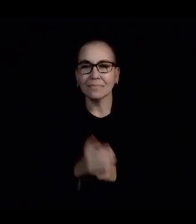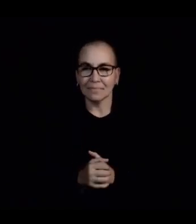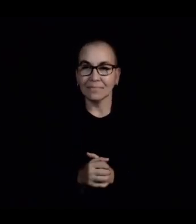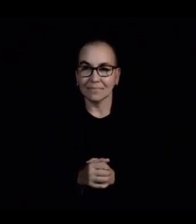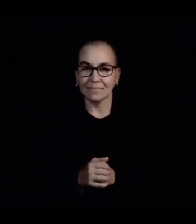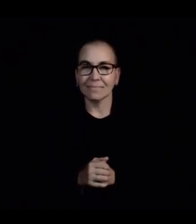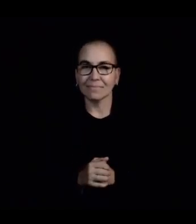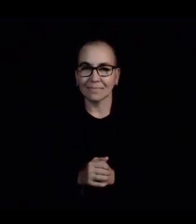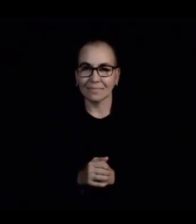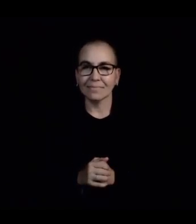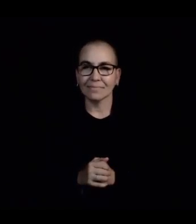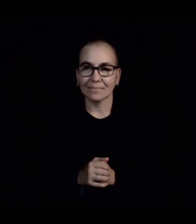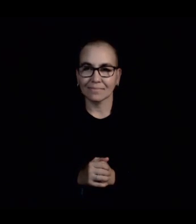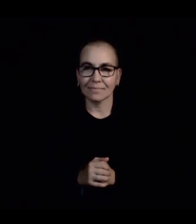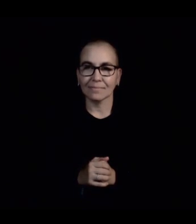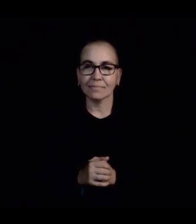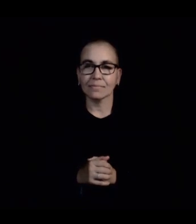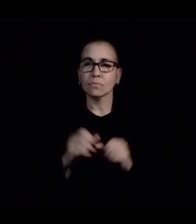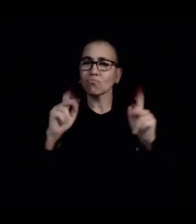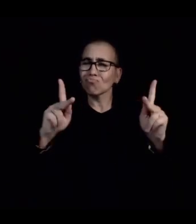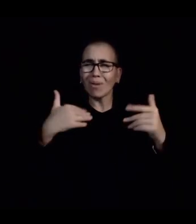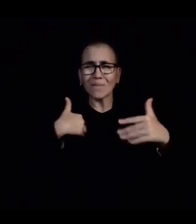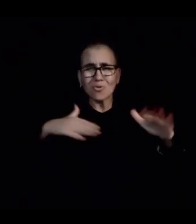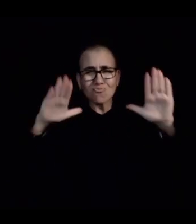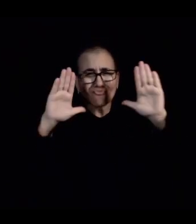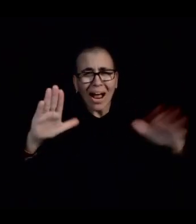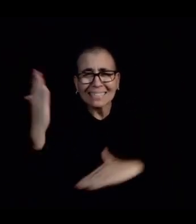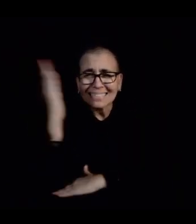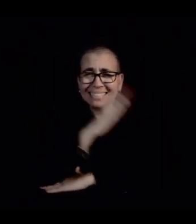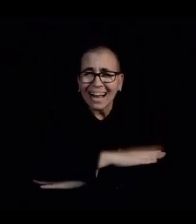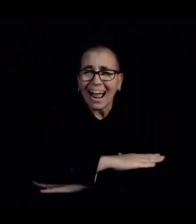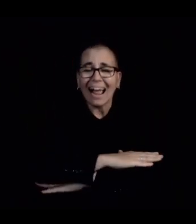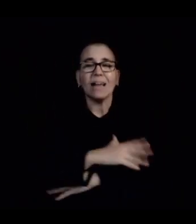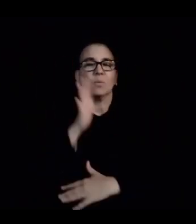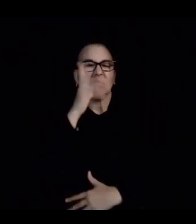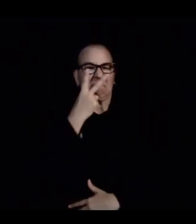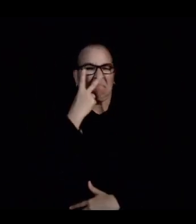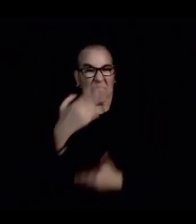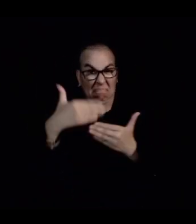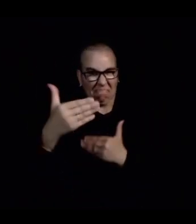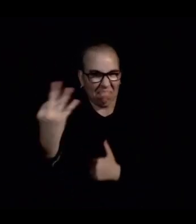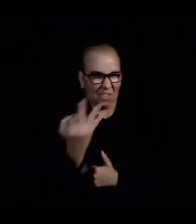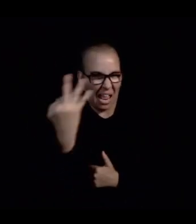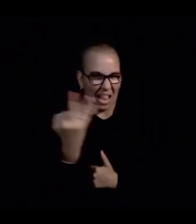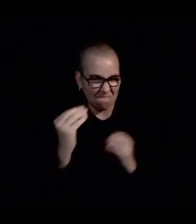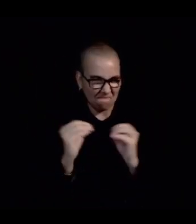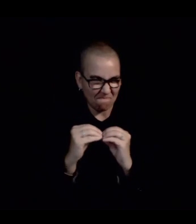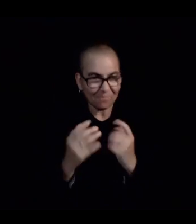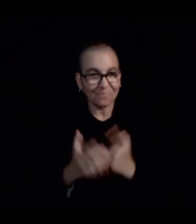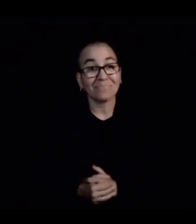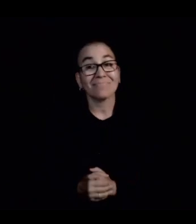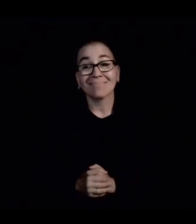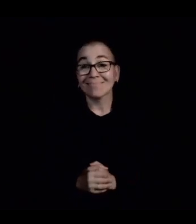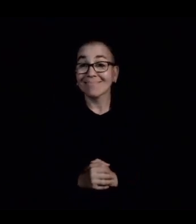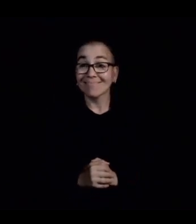Have a good day, and we'll talk again Friday. That was today's COVID-19 briefing by state leaders. Do stay with us on